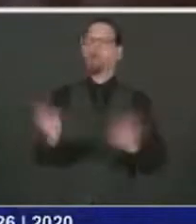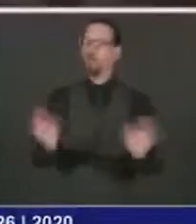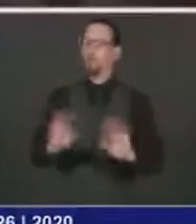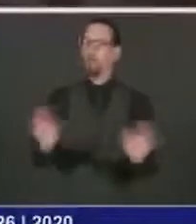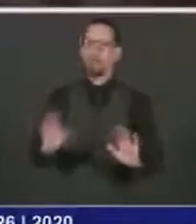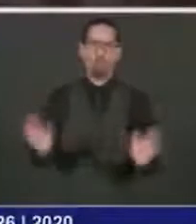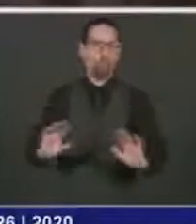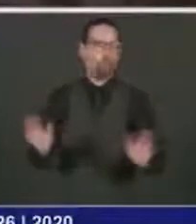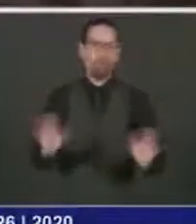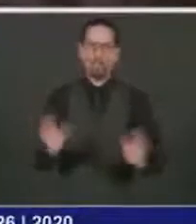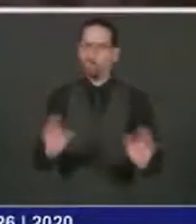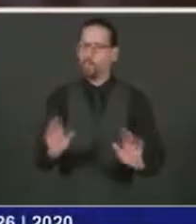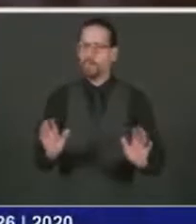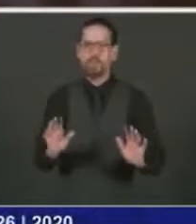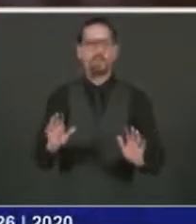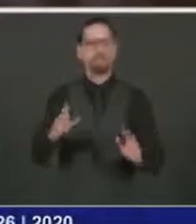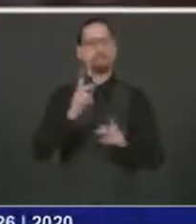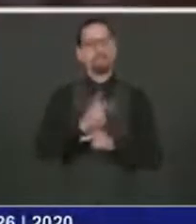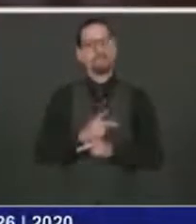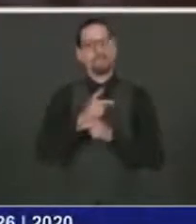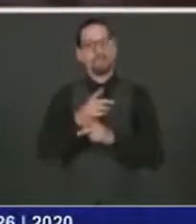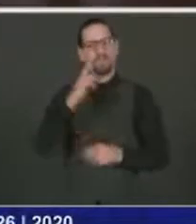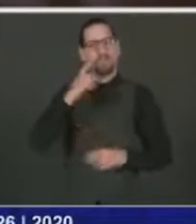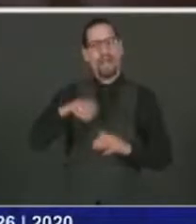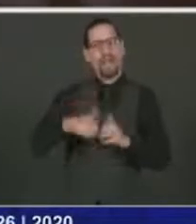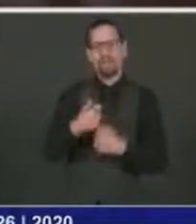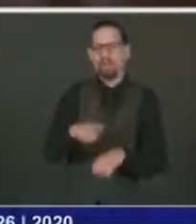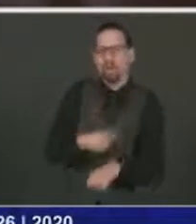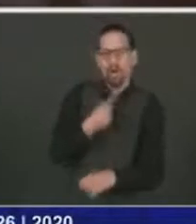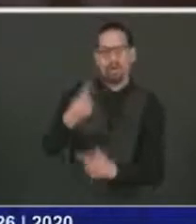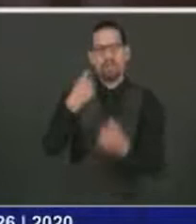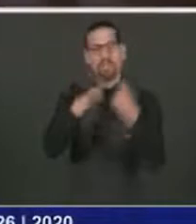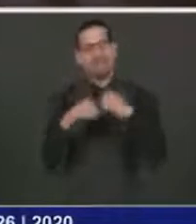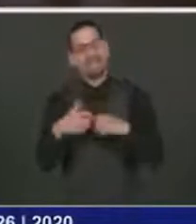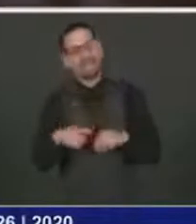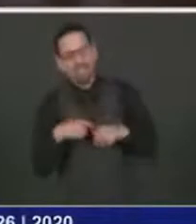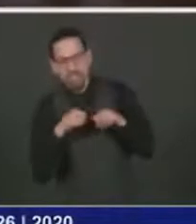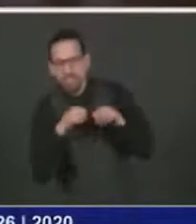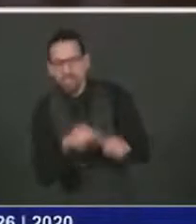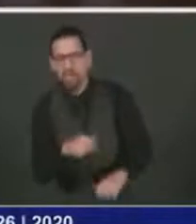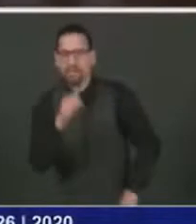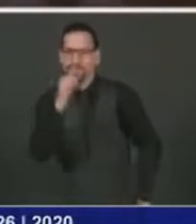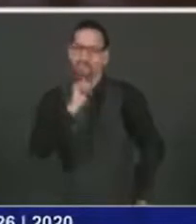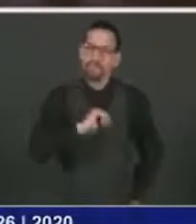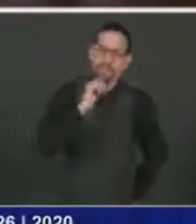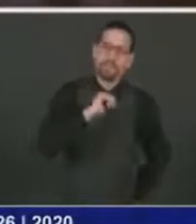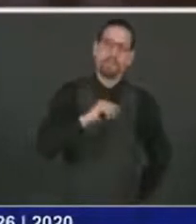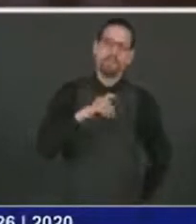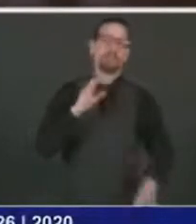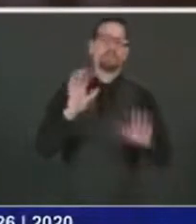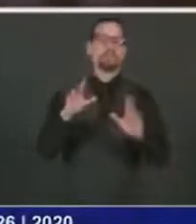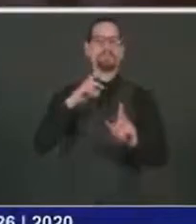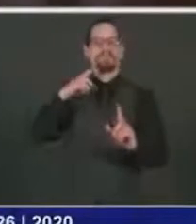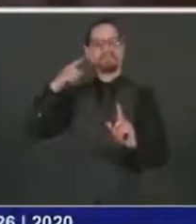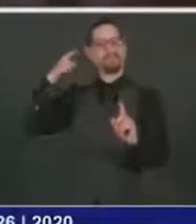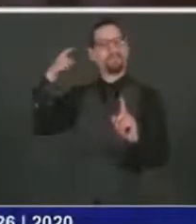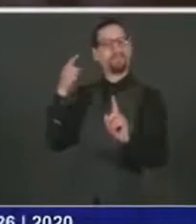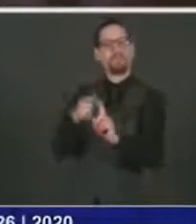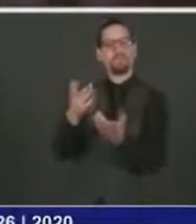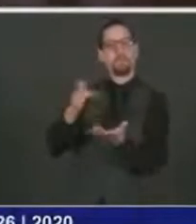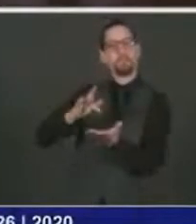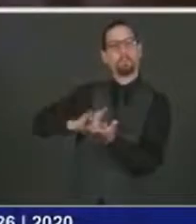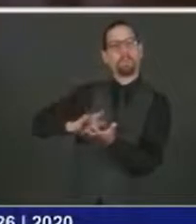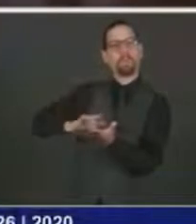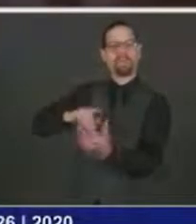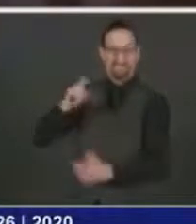who say, how long is until we have a medicine that works or a